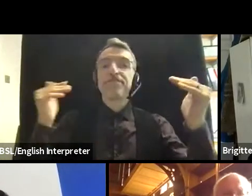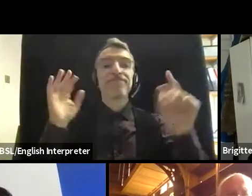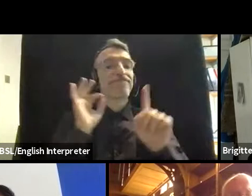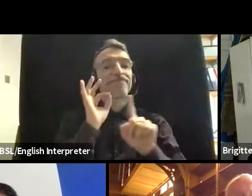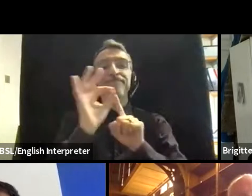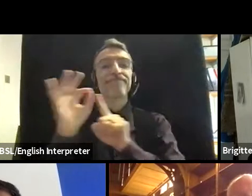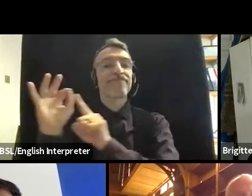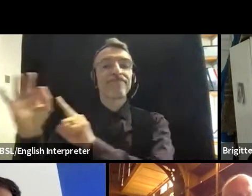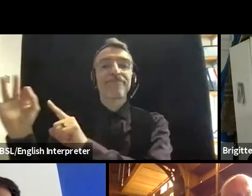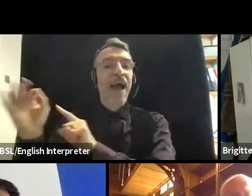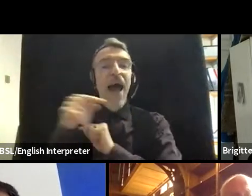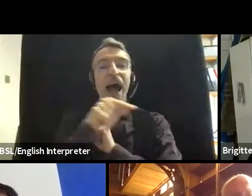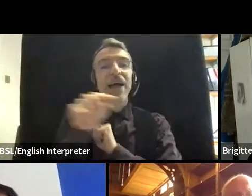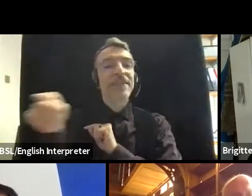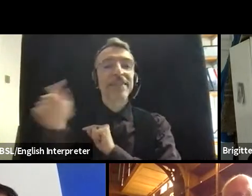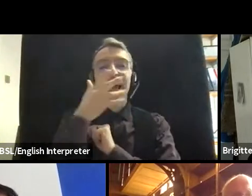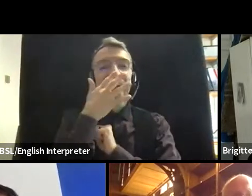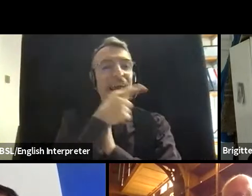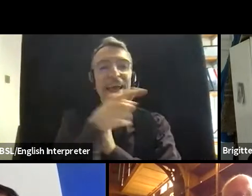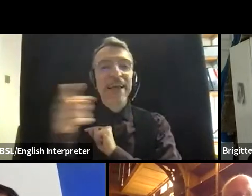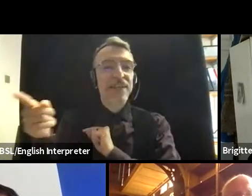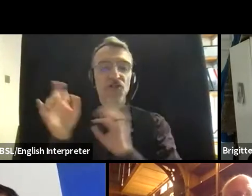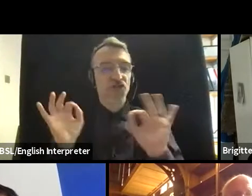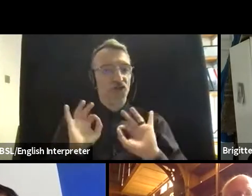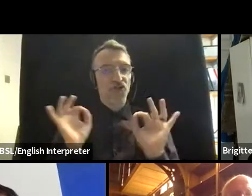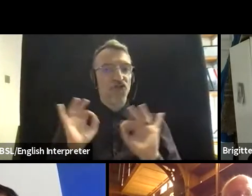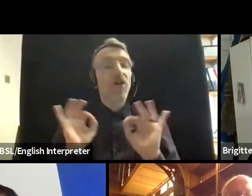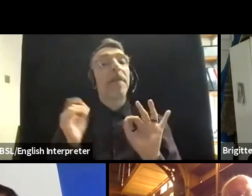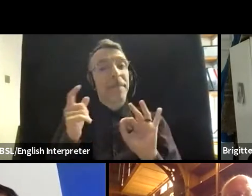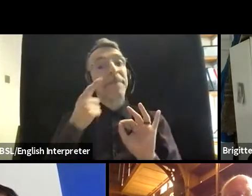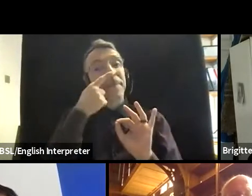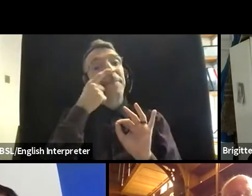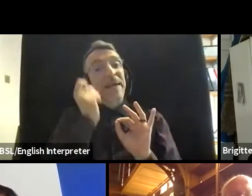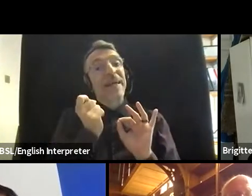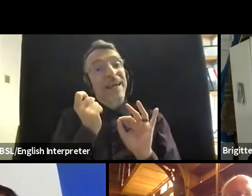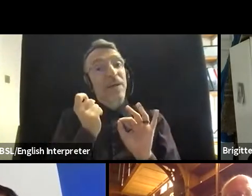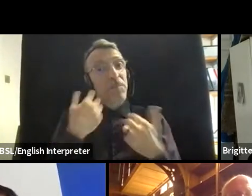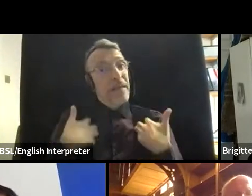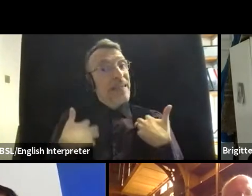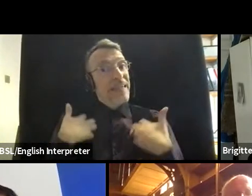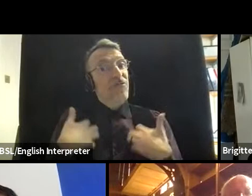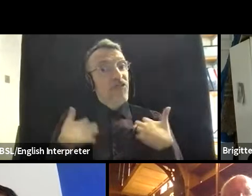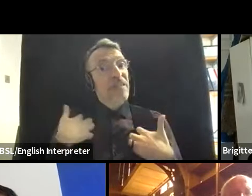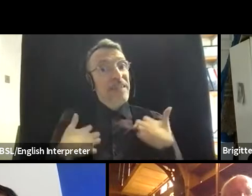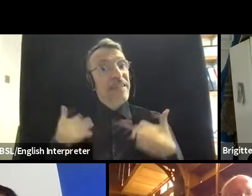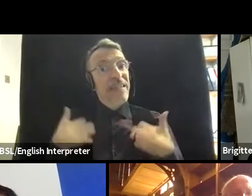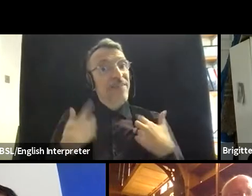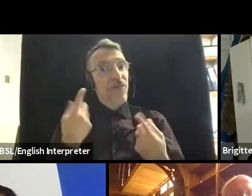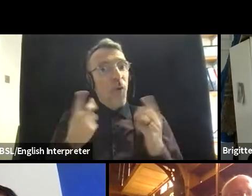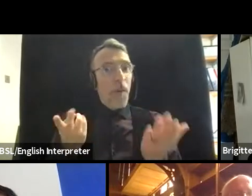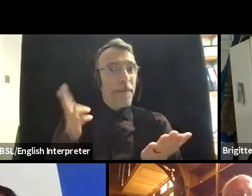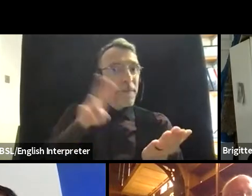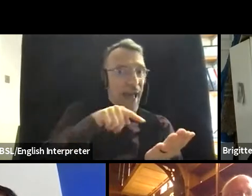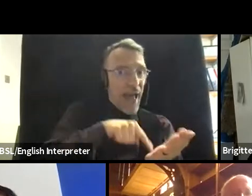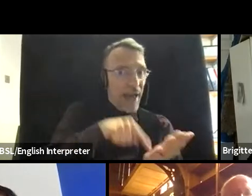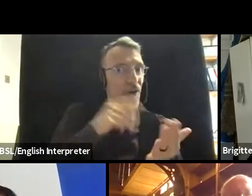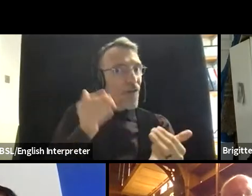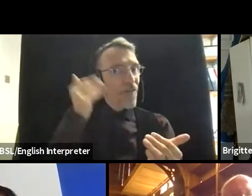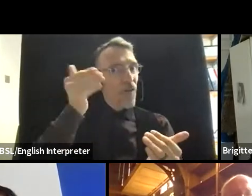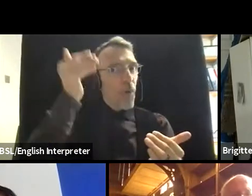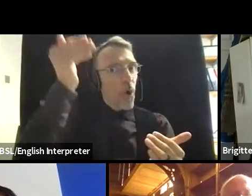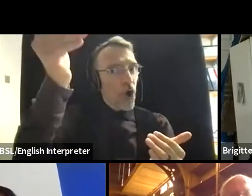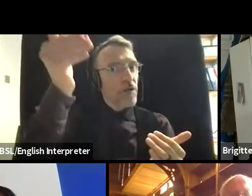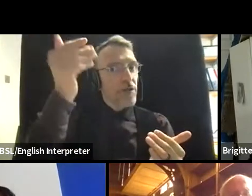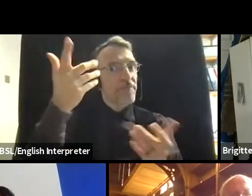interrogate the data based on age, but that would certainly be something that would be interesting, for studies going forward,